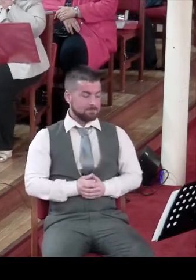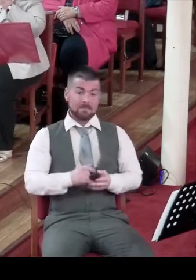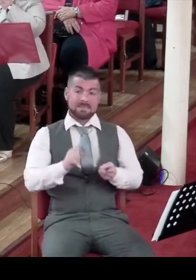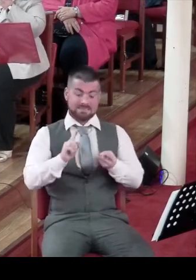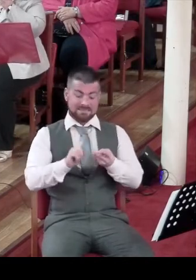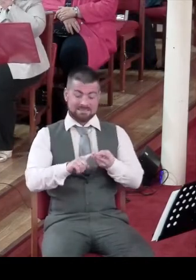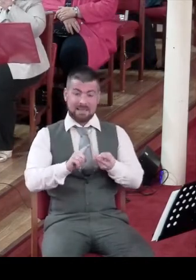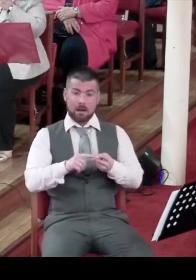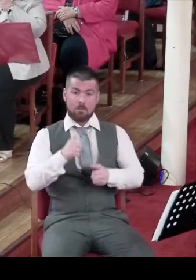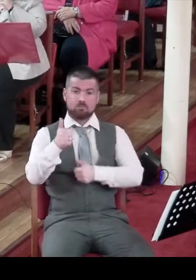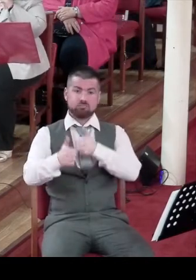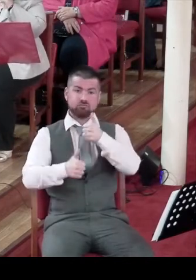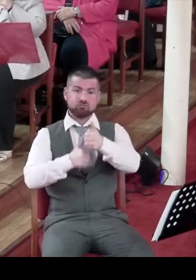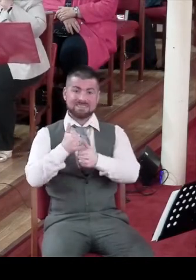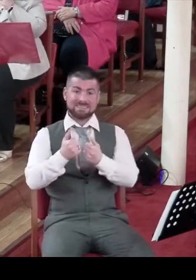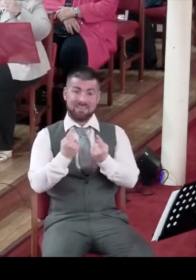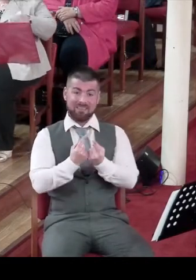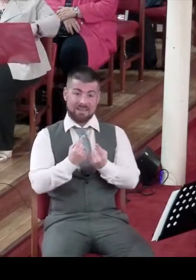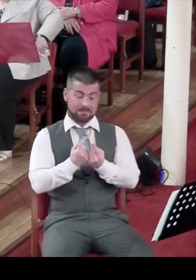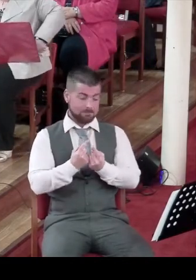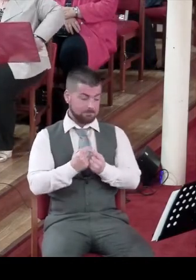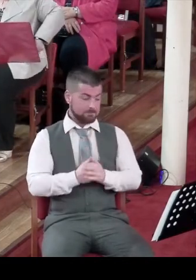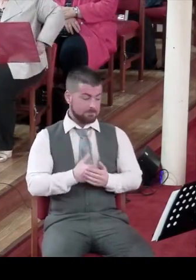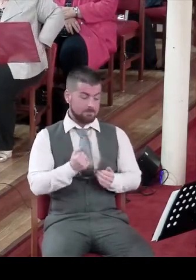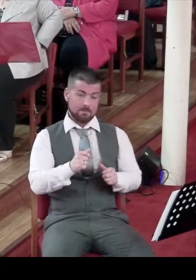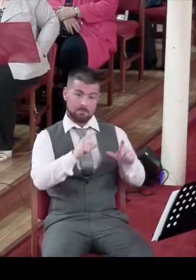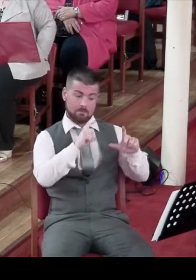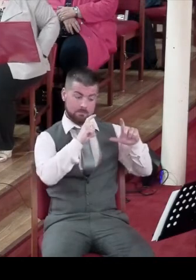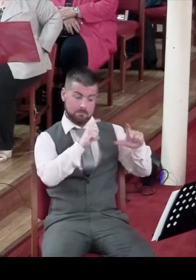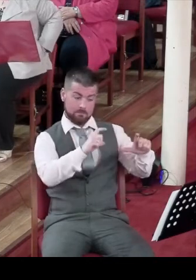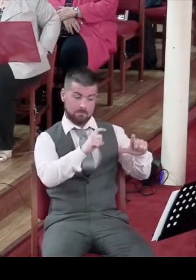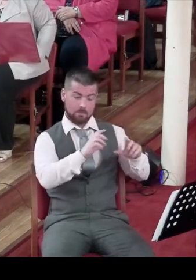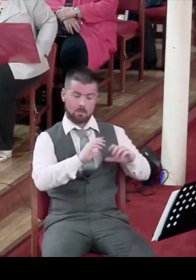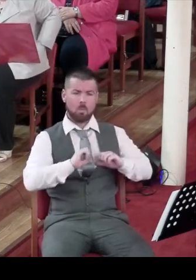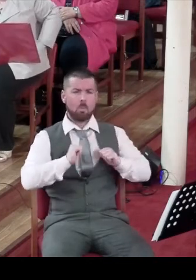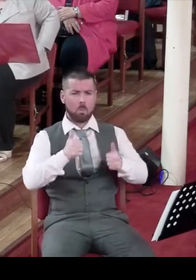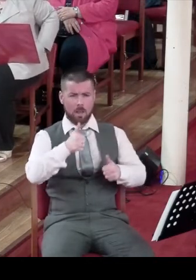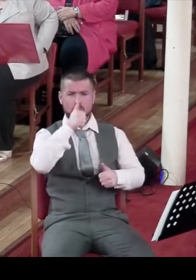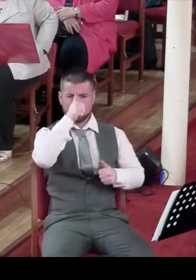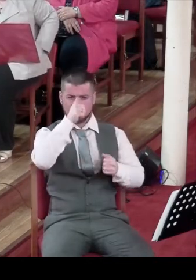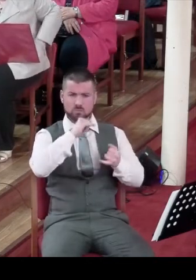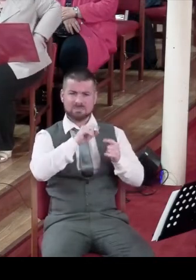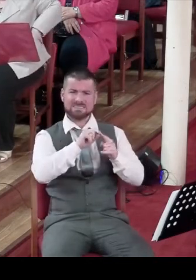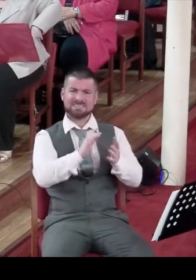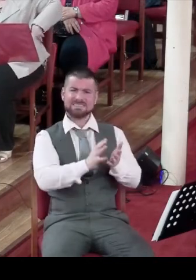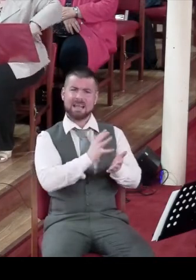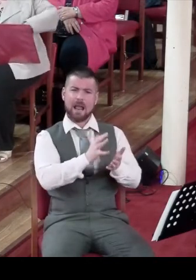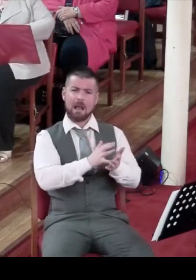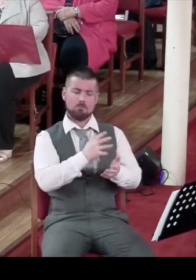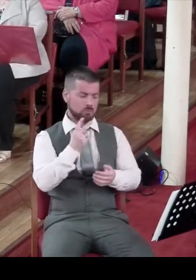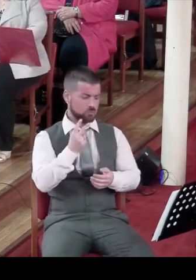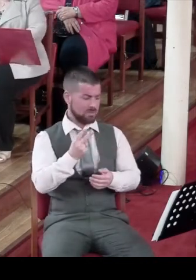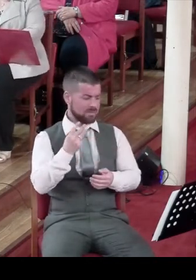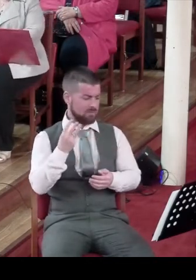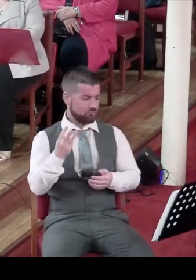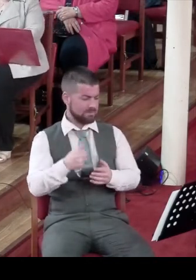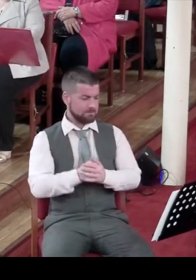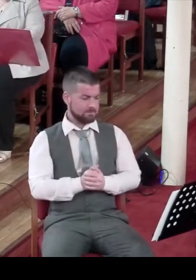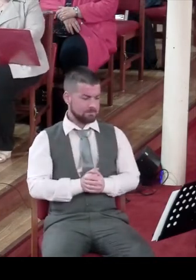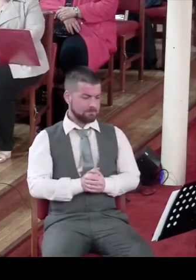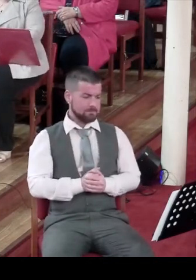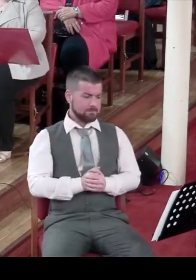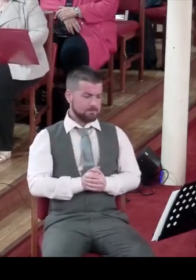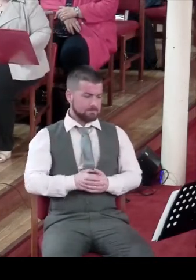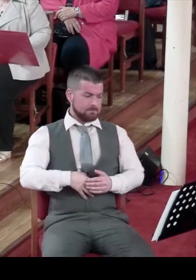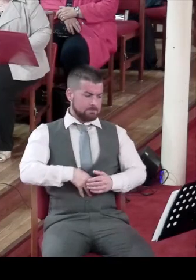praise items this morning is a paraphrase of the well-known Psalm 23, a piece of